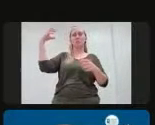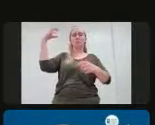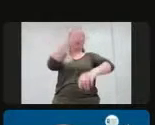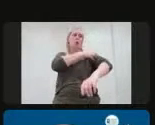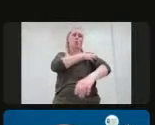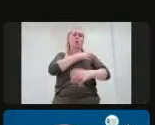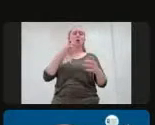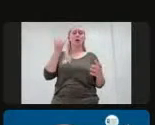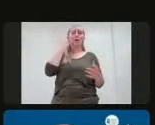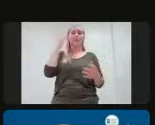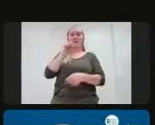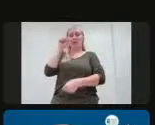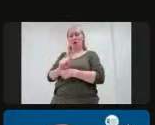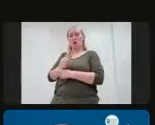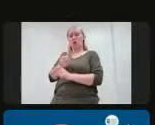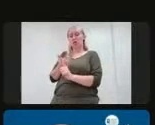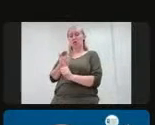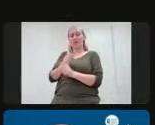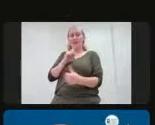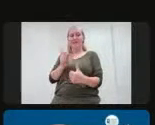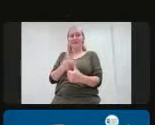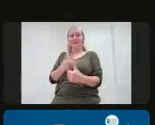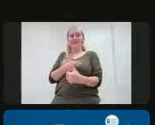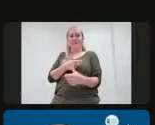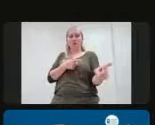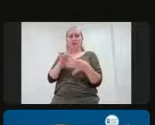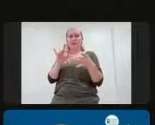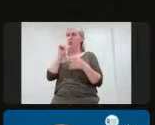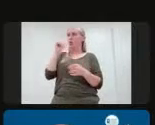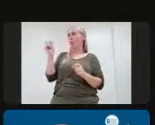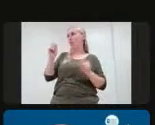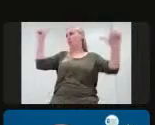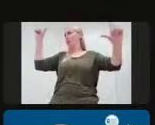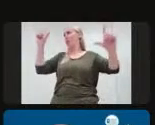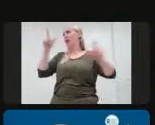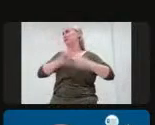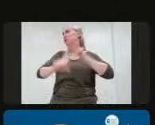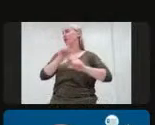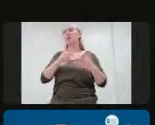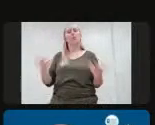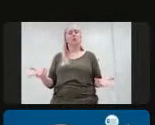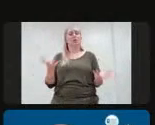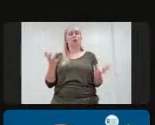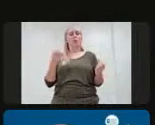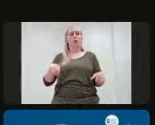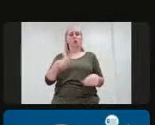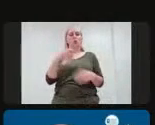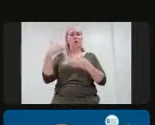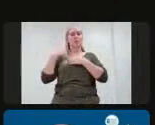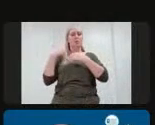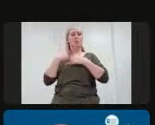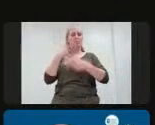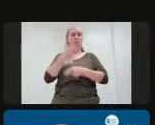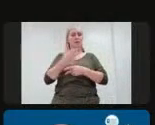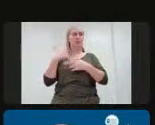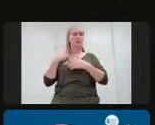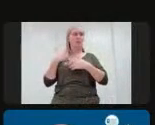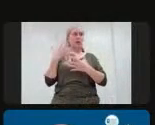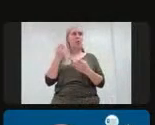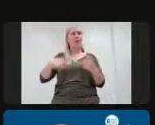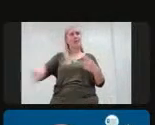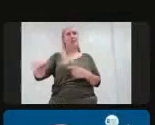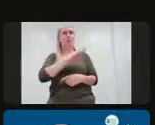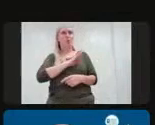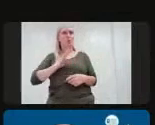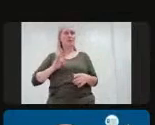locked yourself with that first statement, don't bring surprises on each other? I want you to hold me accountable. I want my fellow board to hold